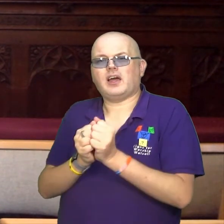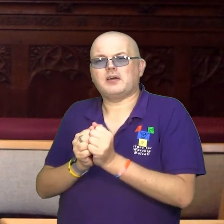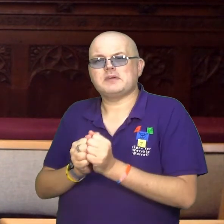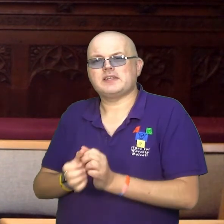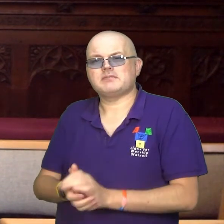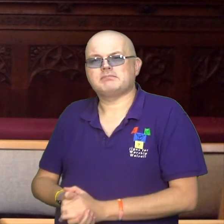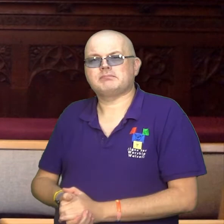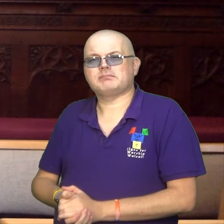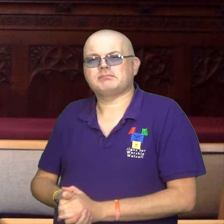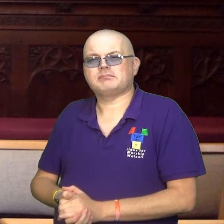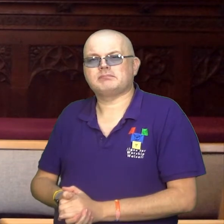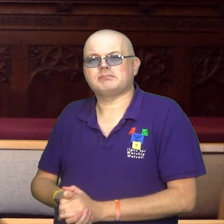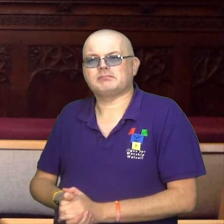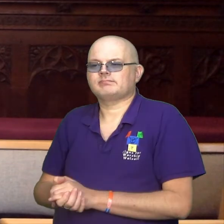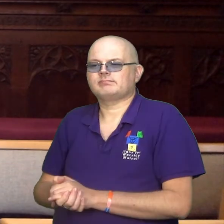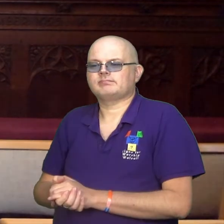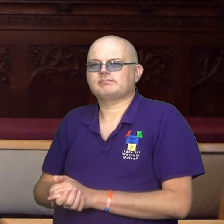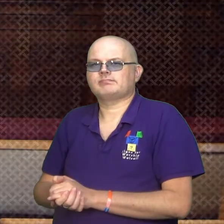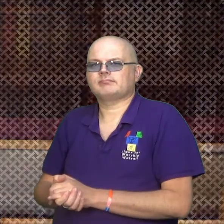Amen.